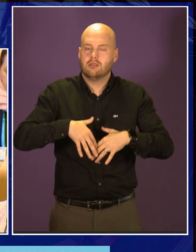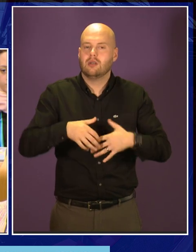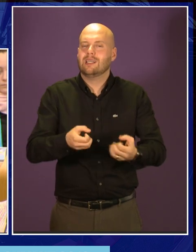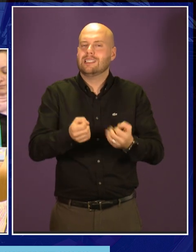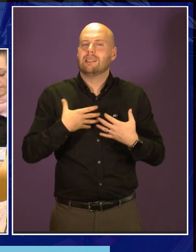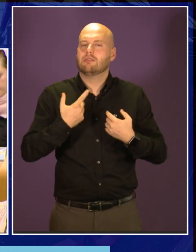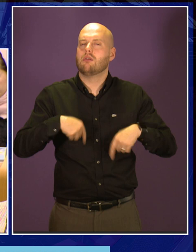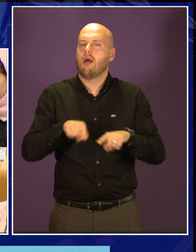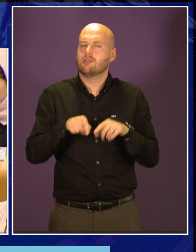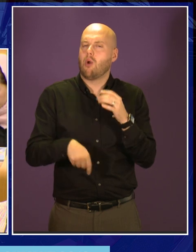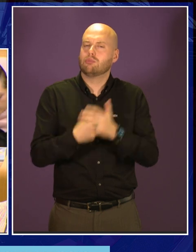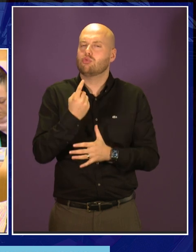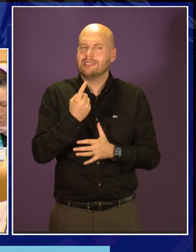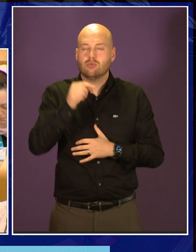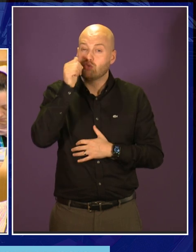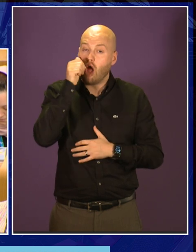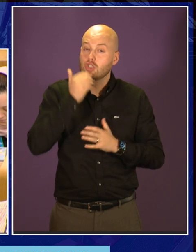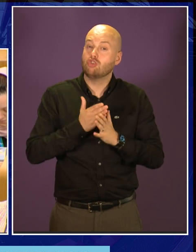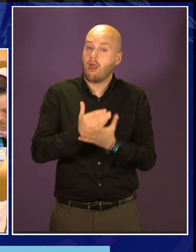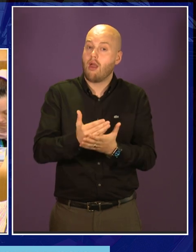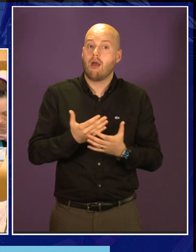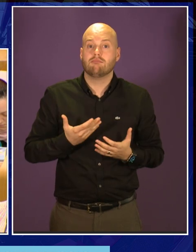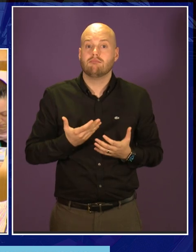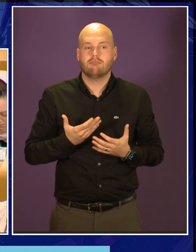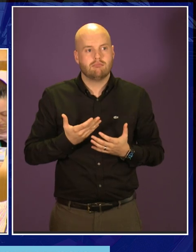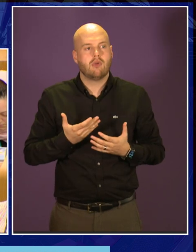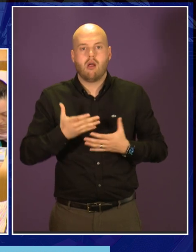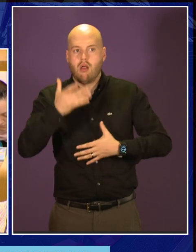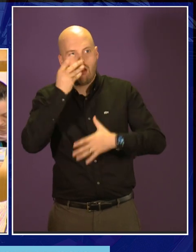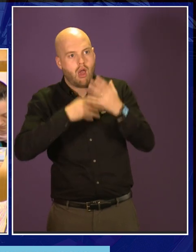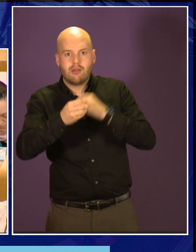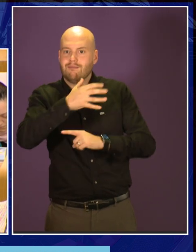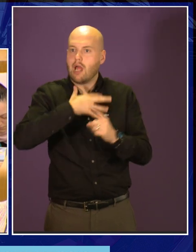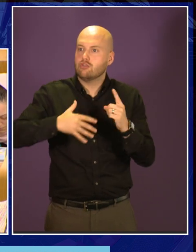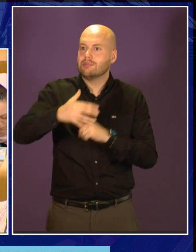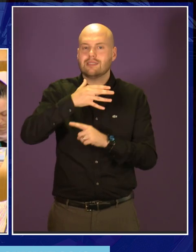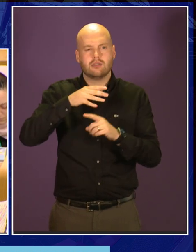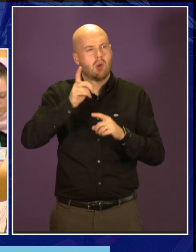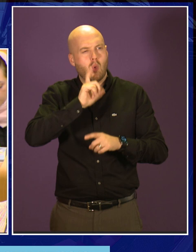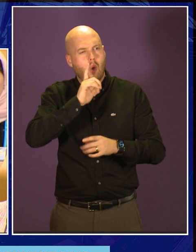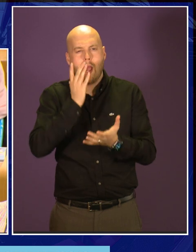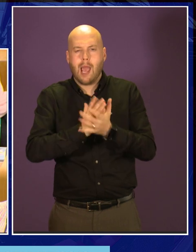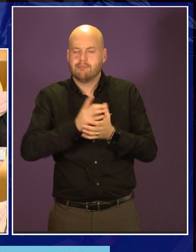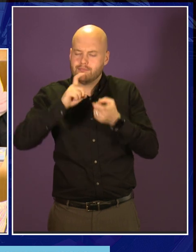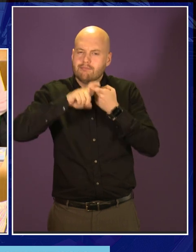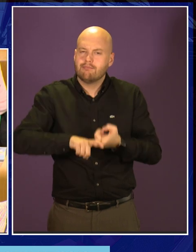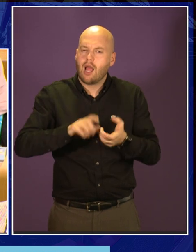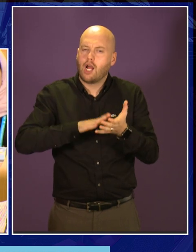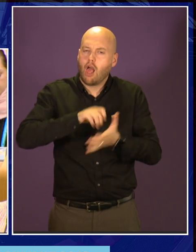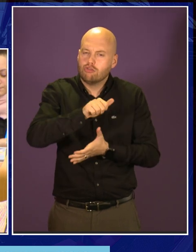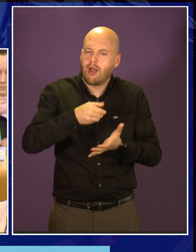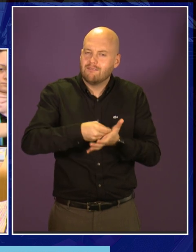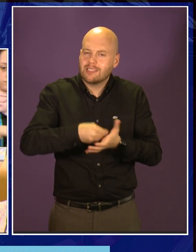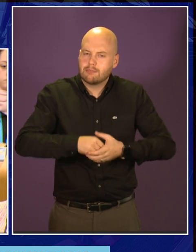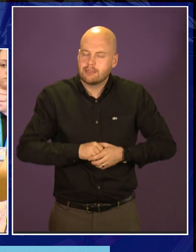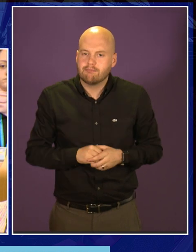sharing, development of the enabling environments and infrastructures that underpin cultural investment, and strengthen our cultural